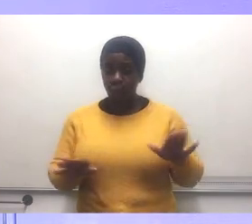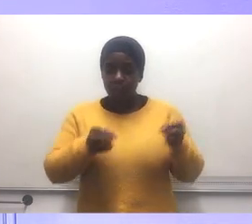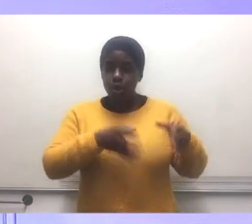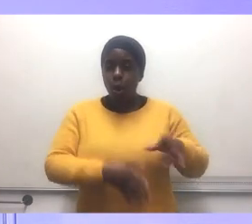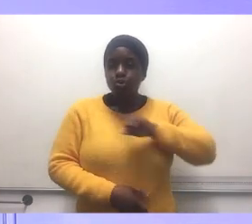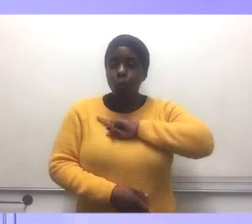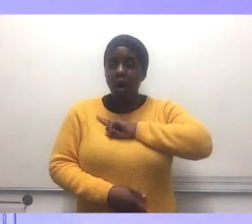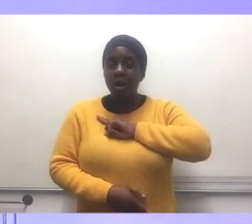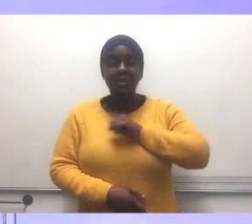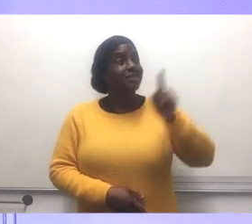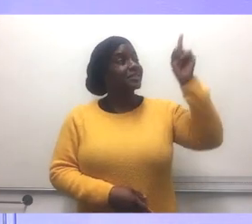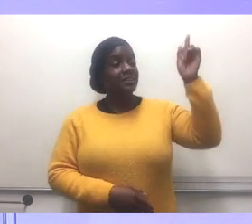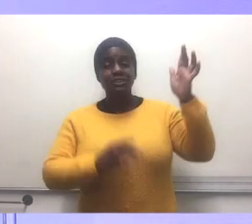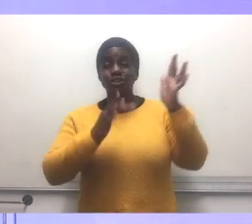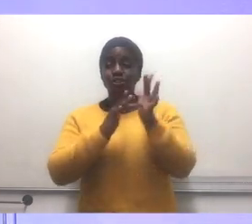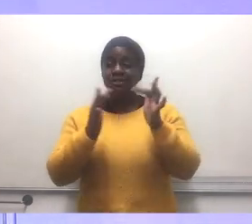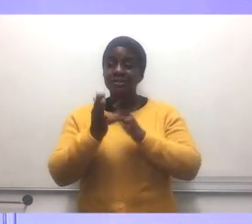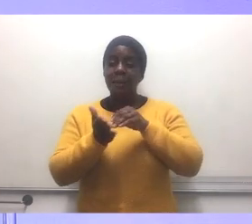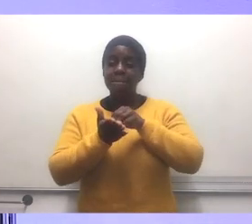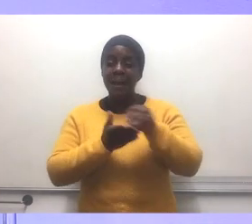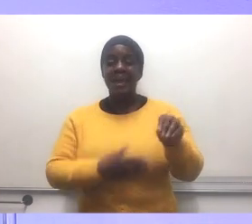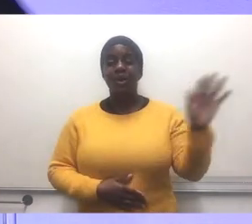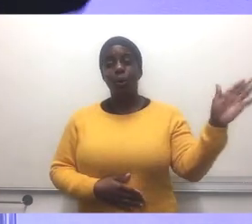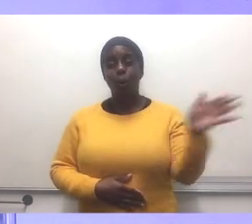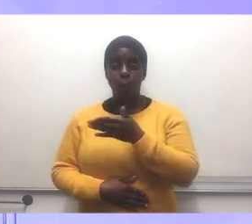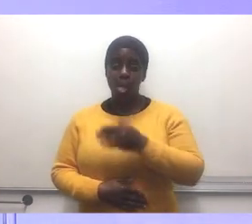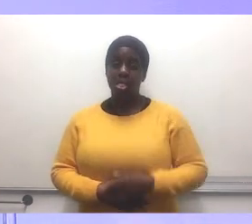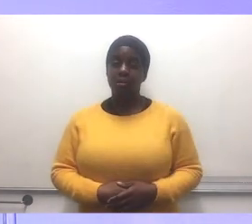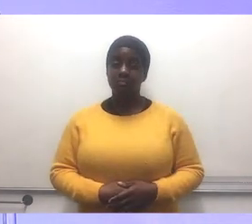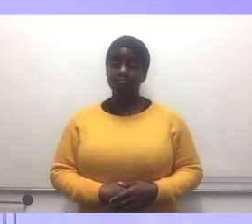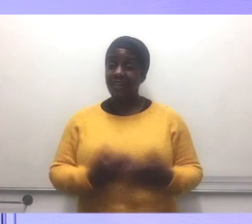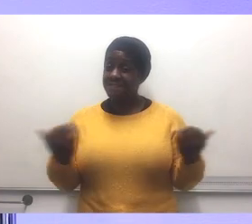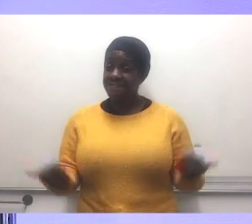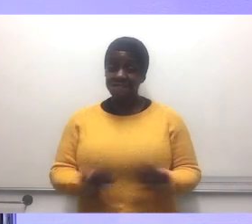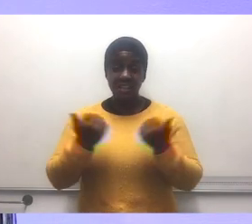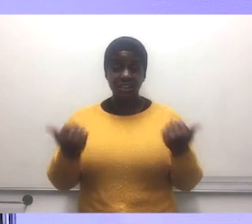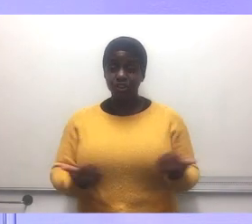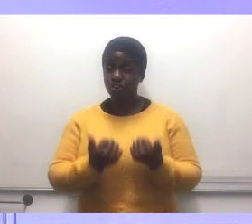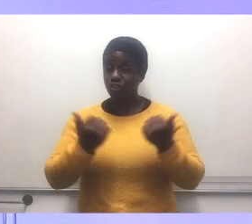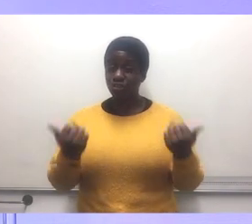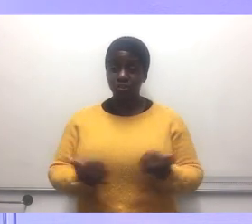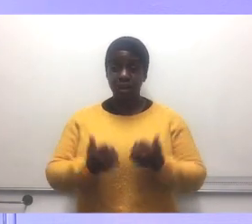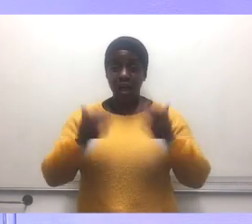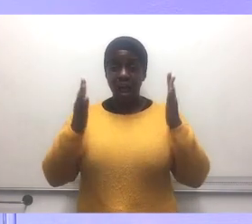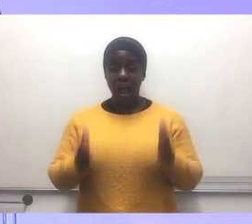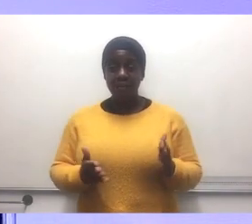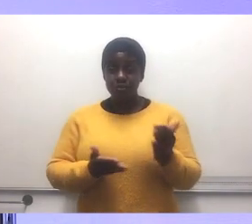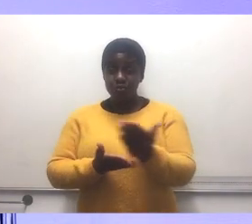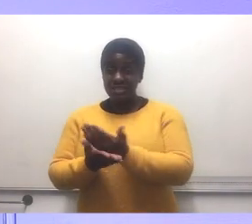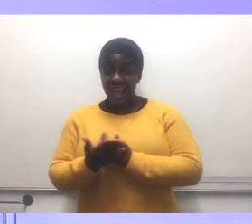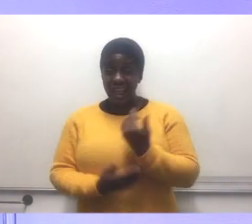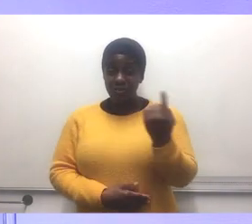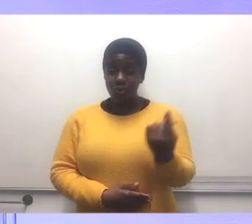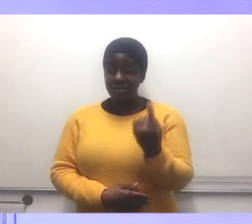because Jesus paid it all. It is finished. You don't have to try to save